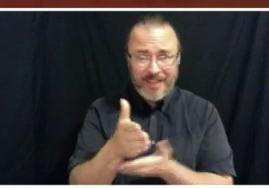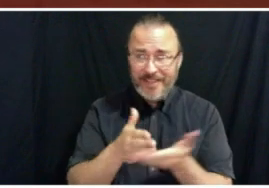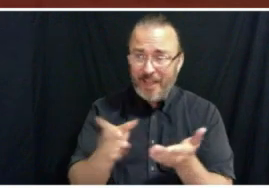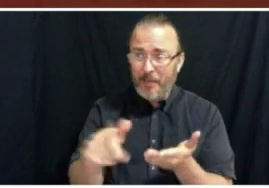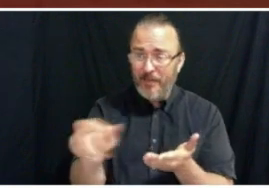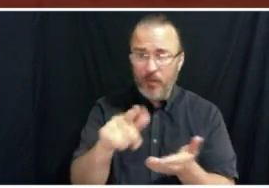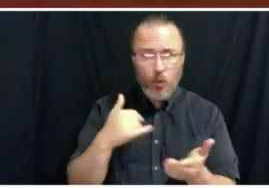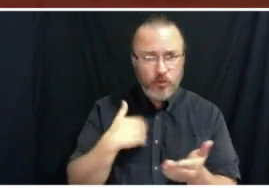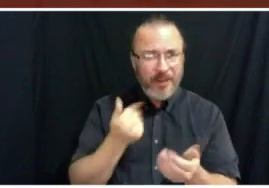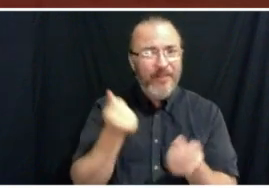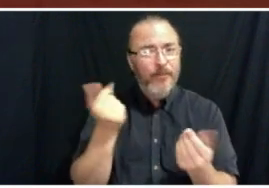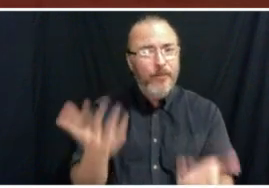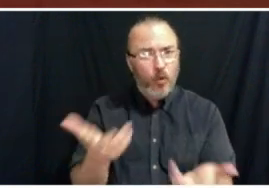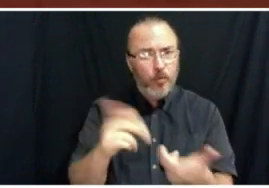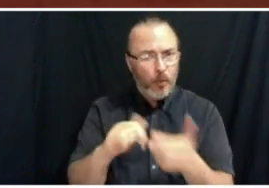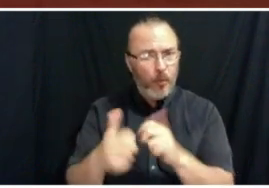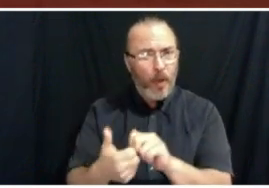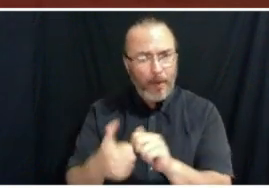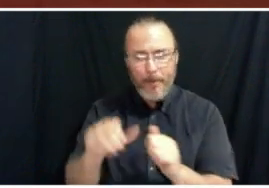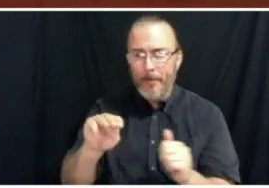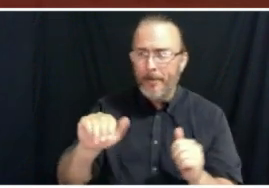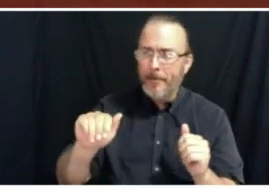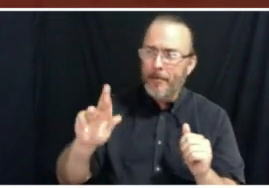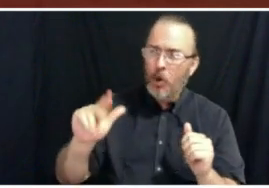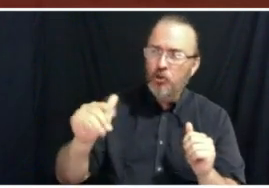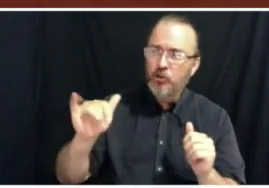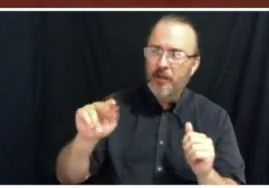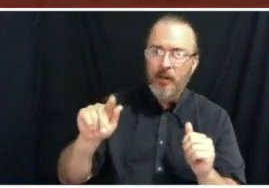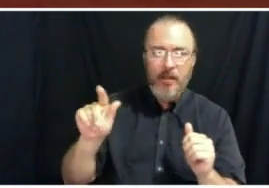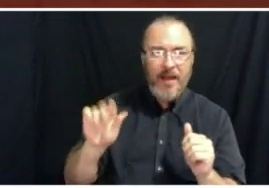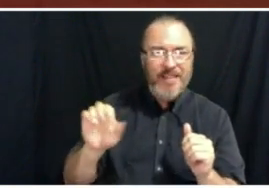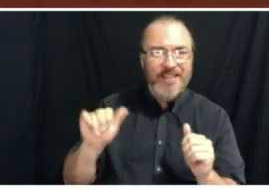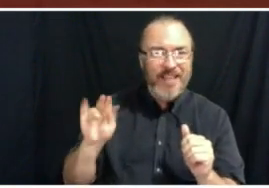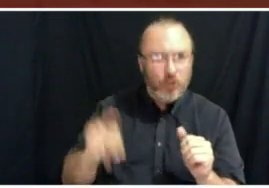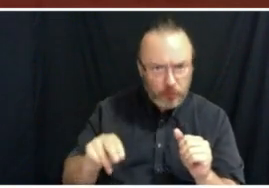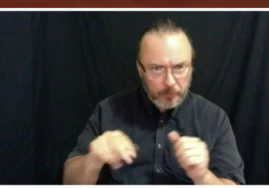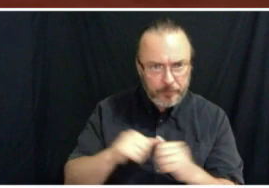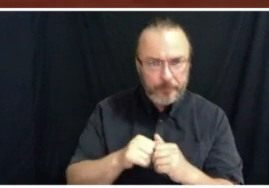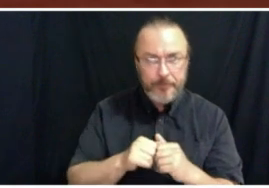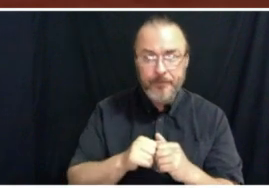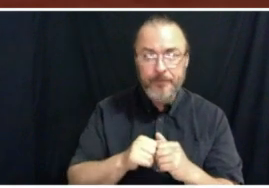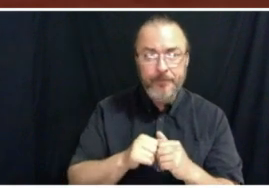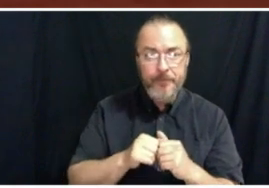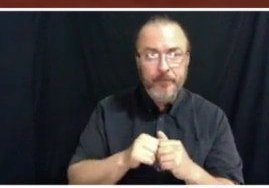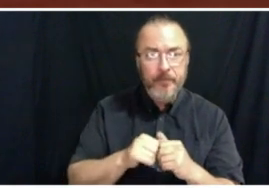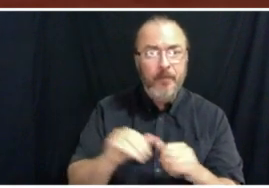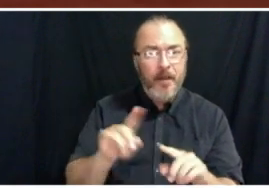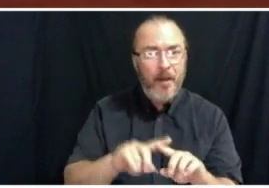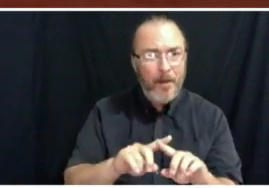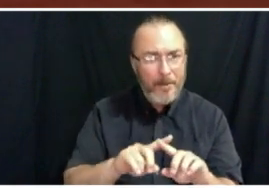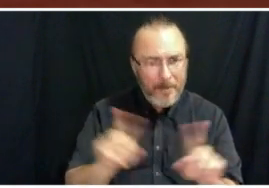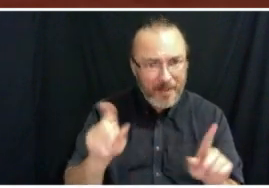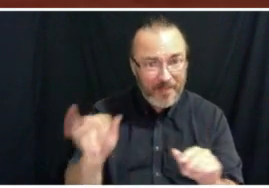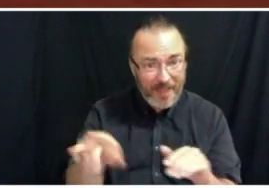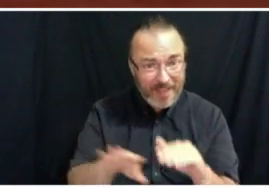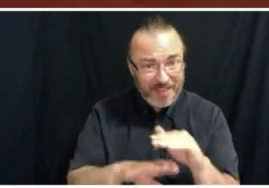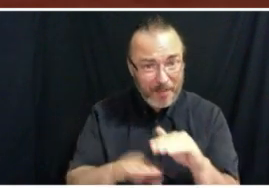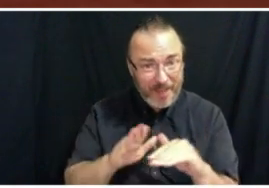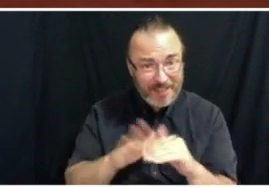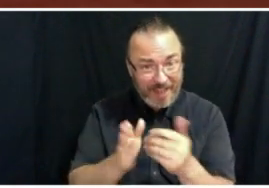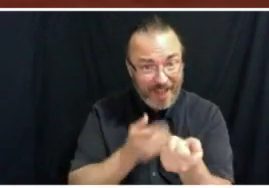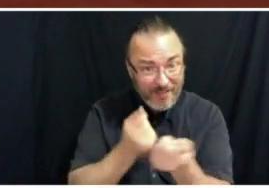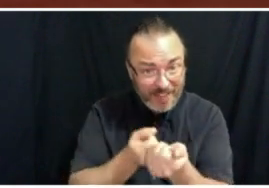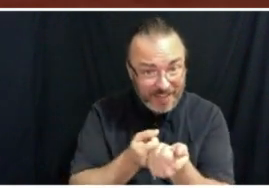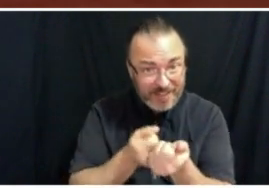marginalization. Our global early childhood education initiative is based on advocacy and